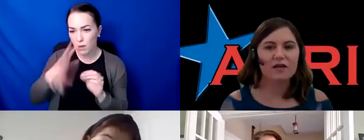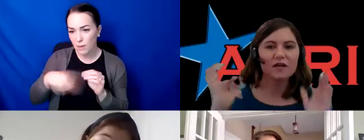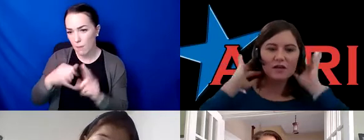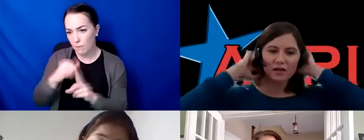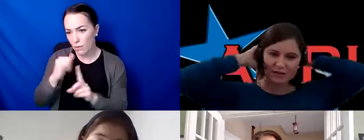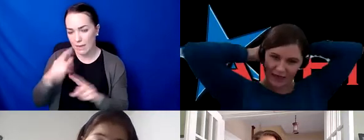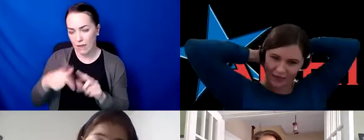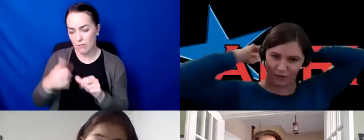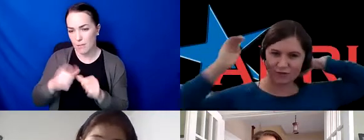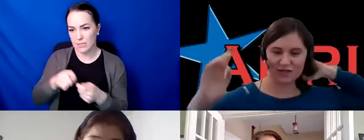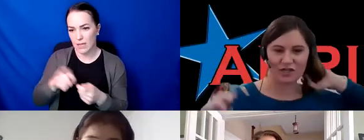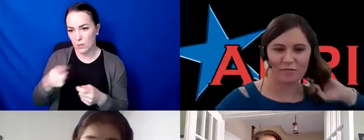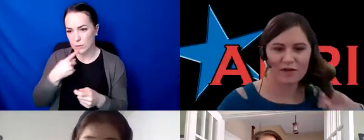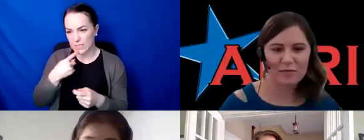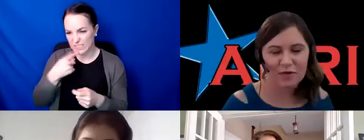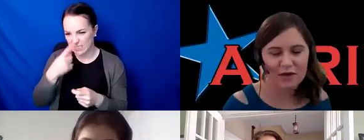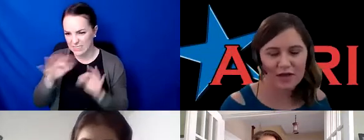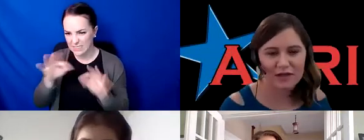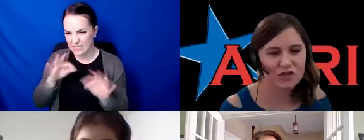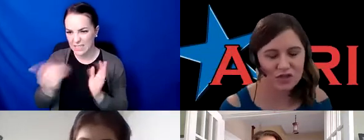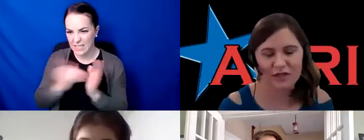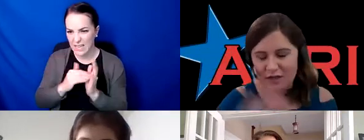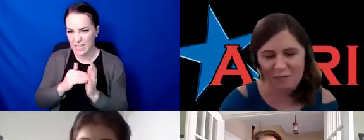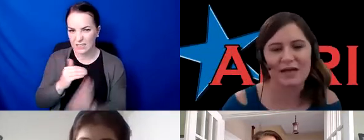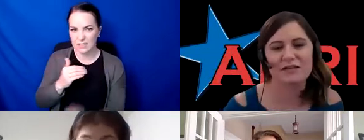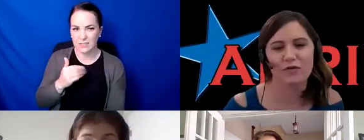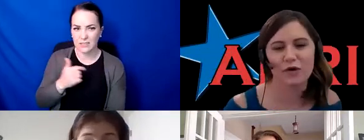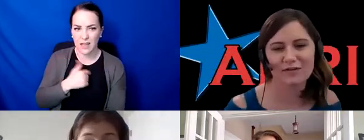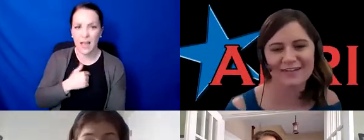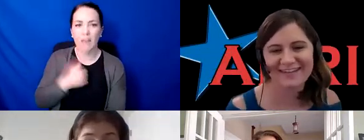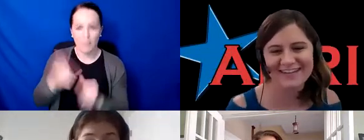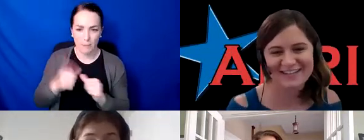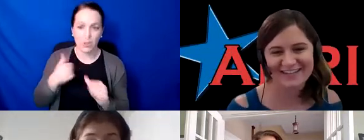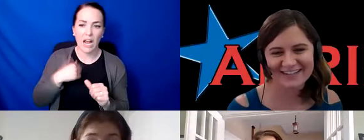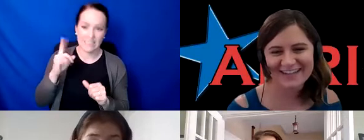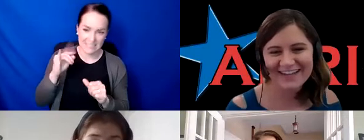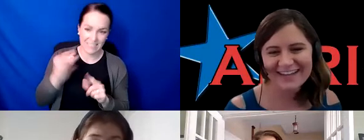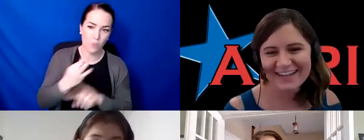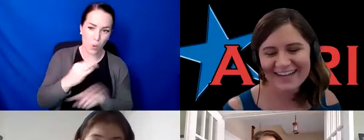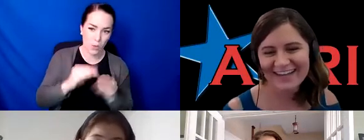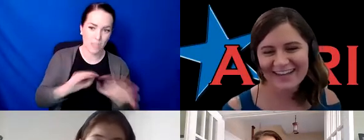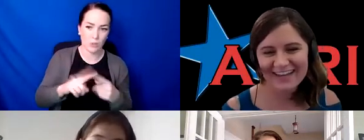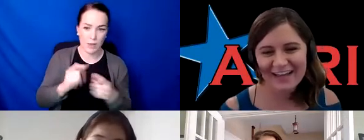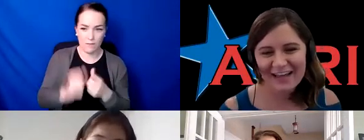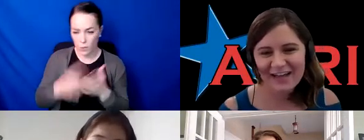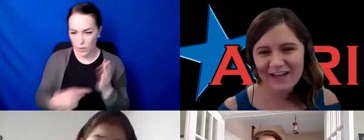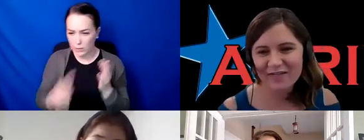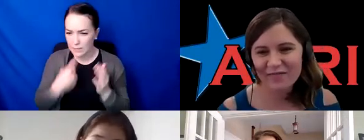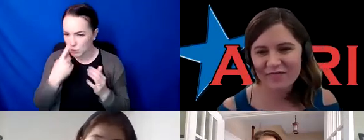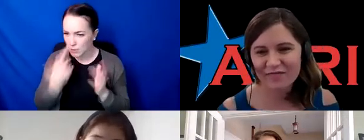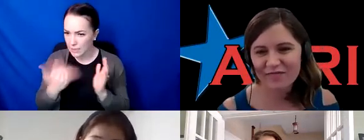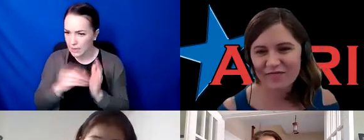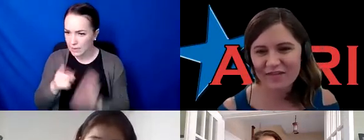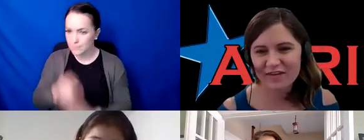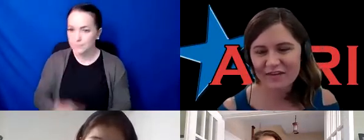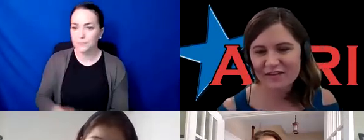head exactly what you had shared, but I remember I shared it. I passed it forward because. Yeah,